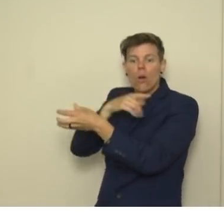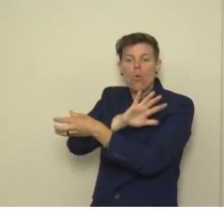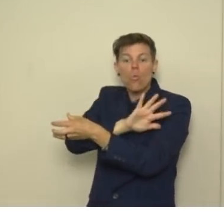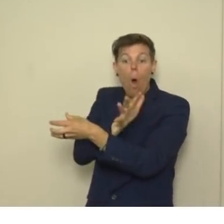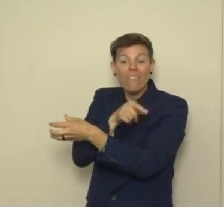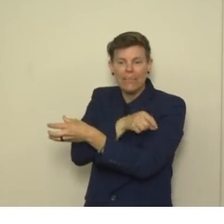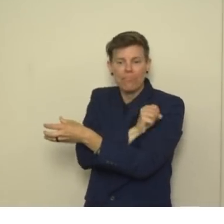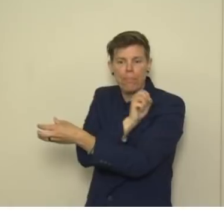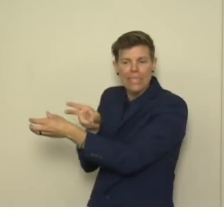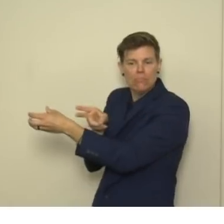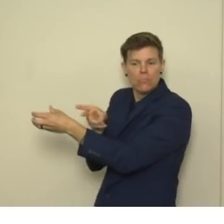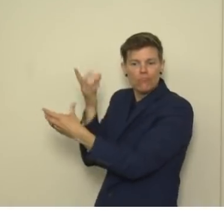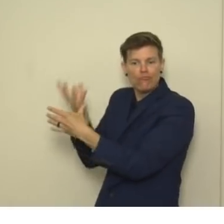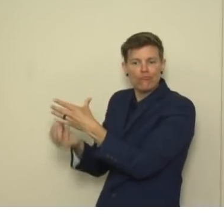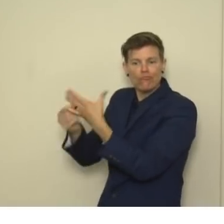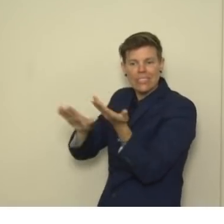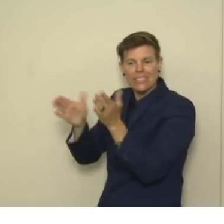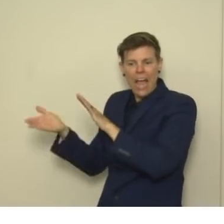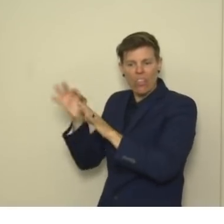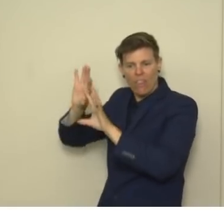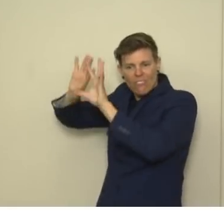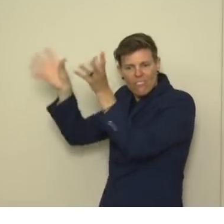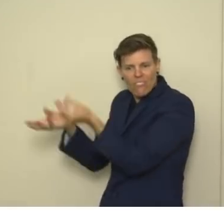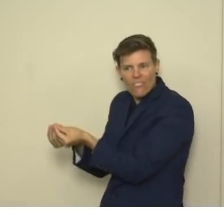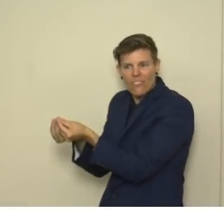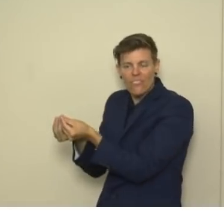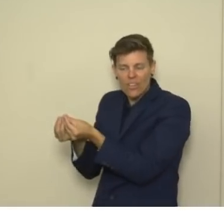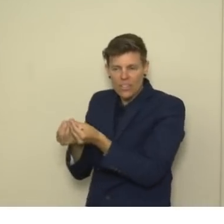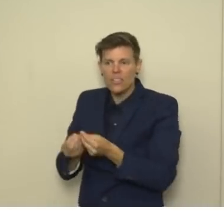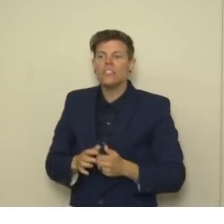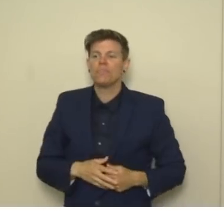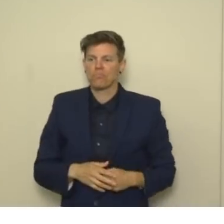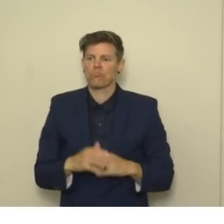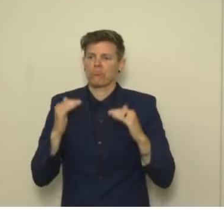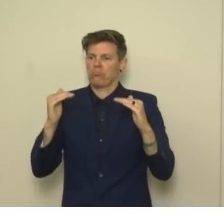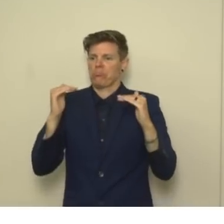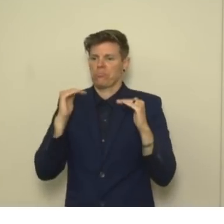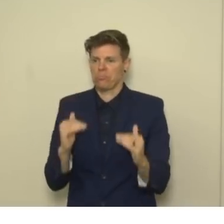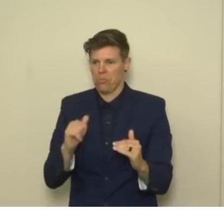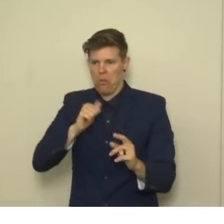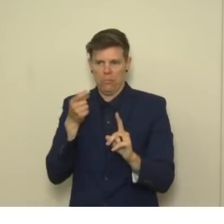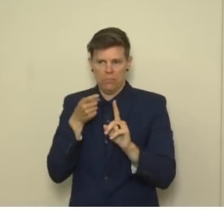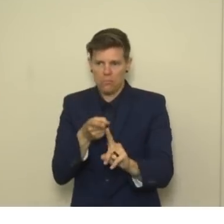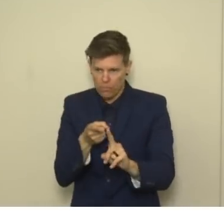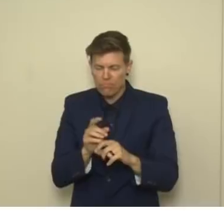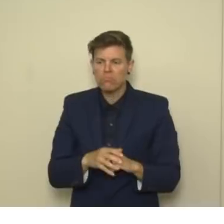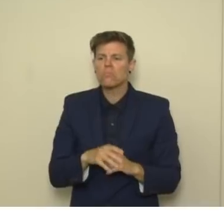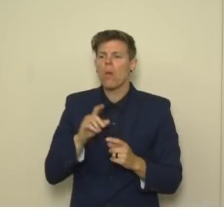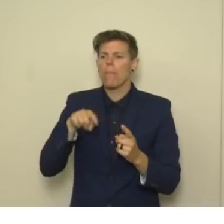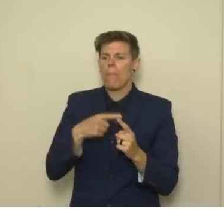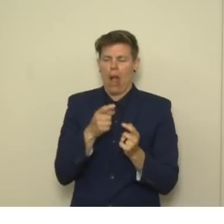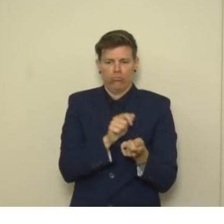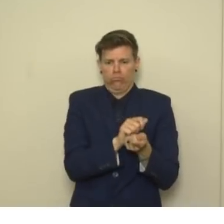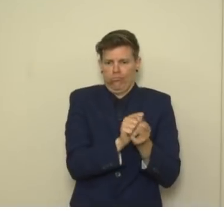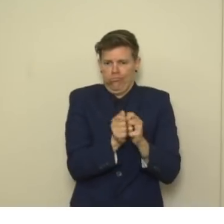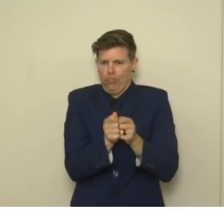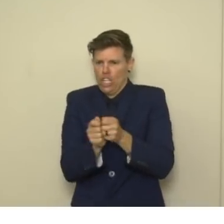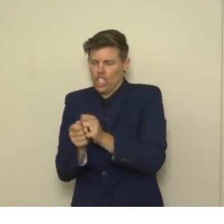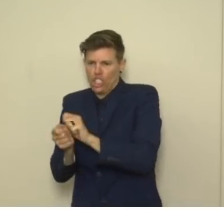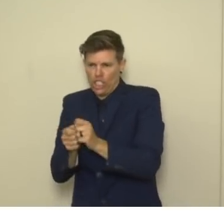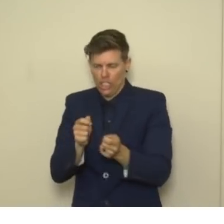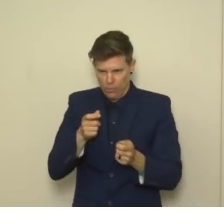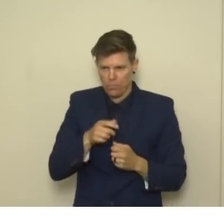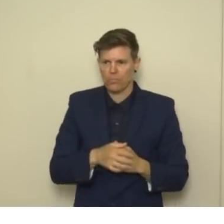National Lab tracked all of the mutations of the virus, and there were dozens of them in April, and we have not found any clinical difference in